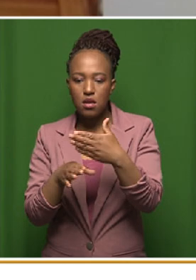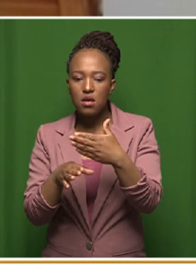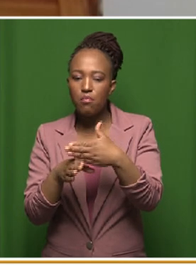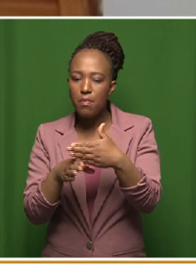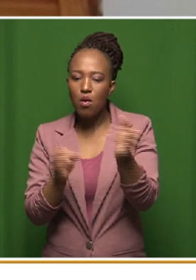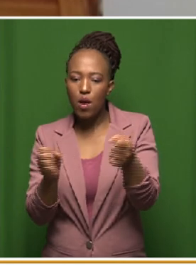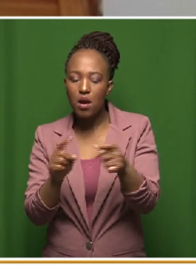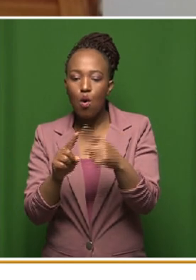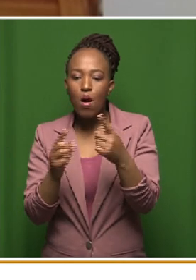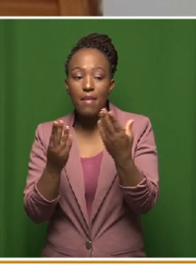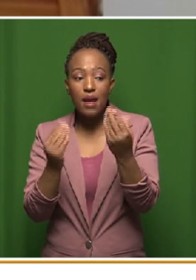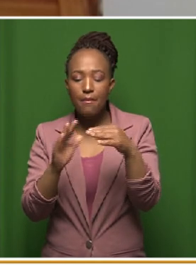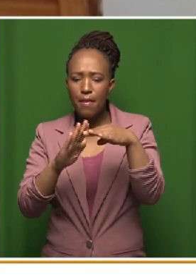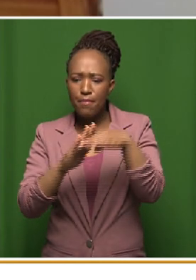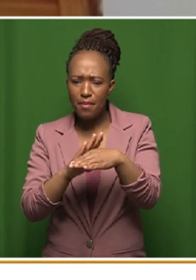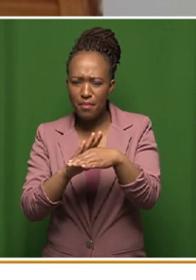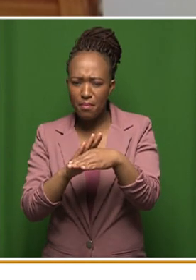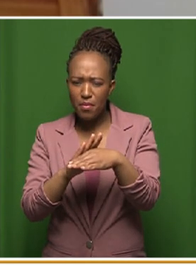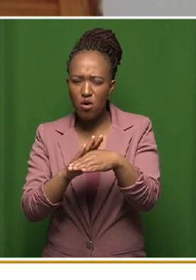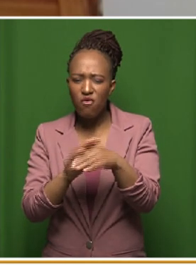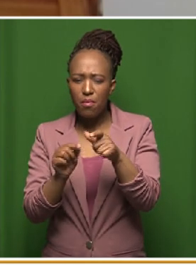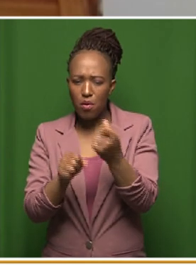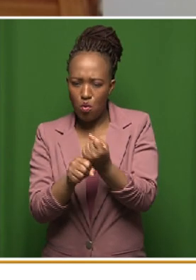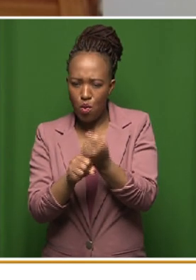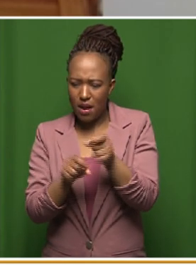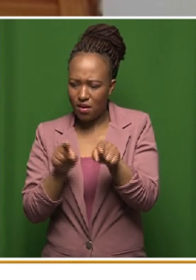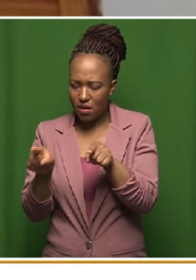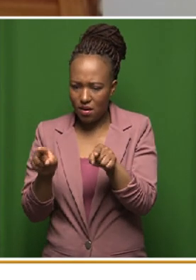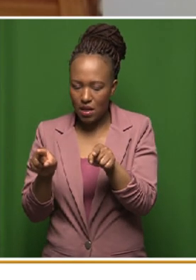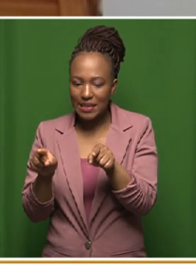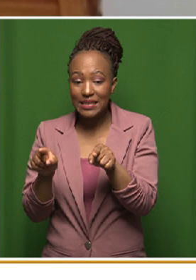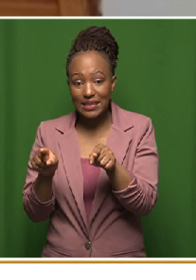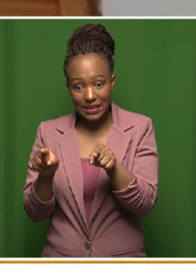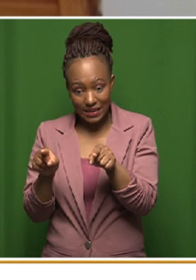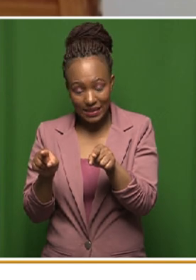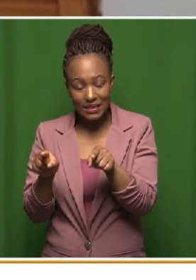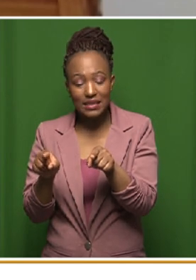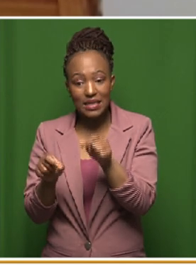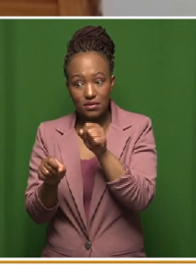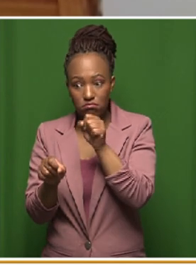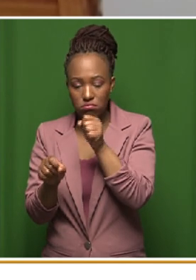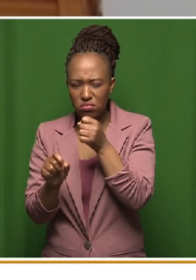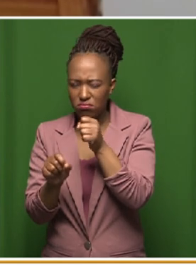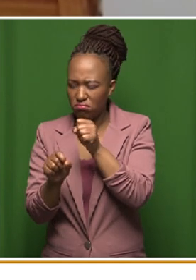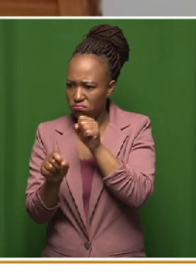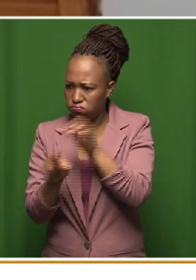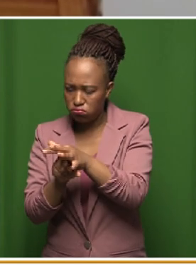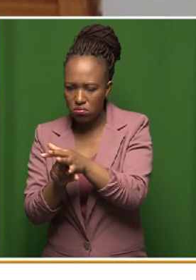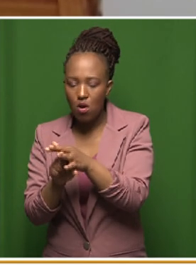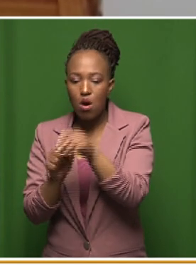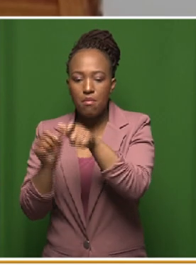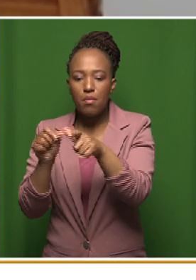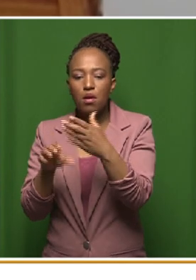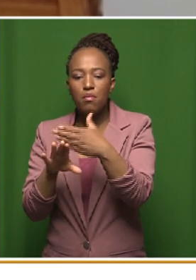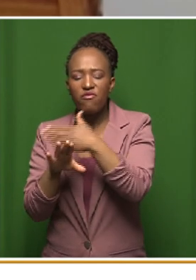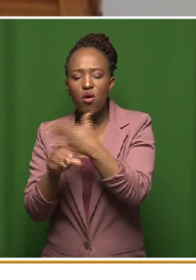decreased dramatically. And these affect the real hard workers in the country. And I mean, these affects the people that, as